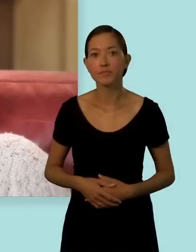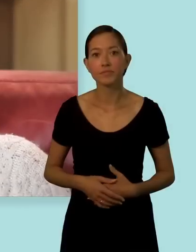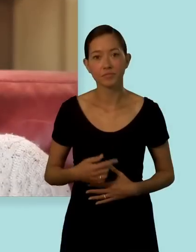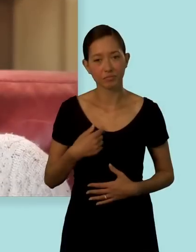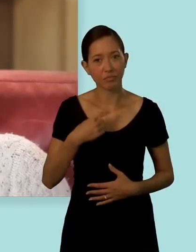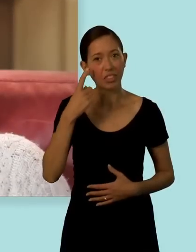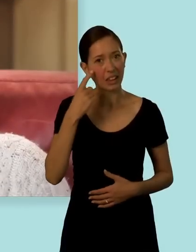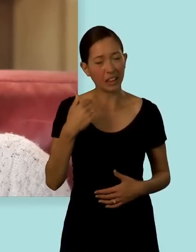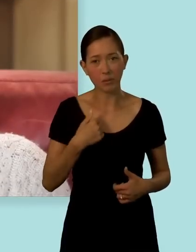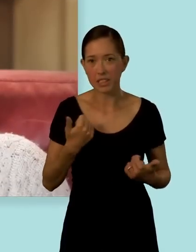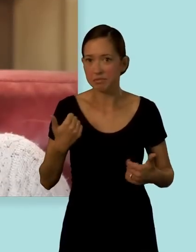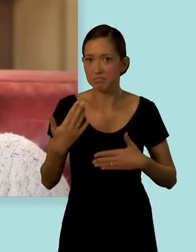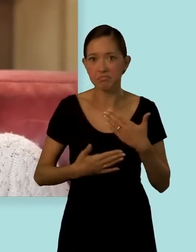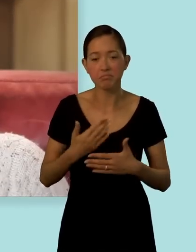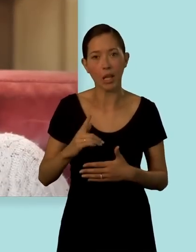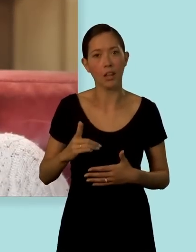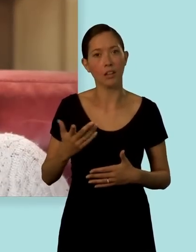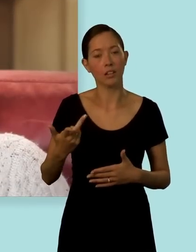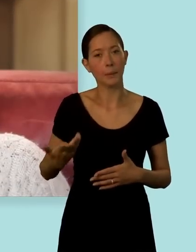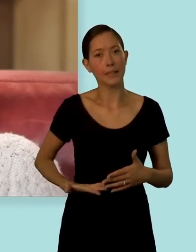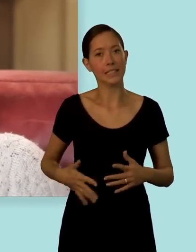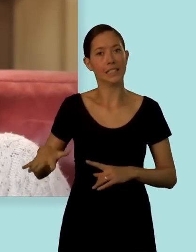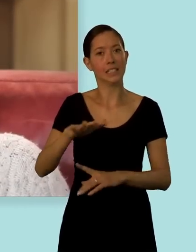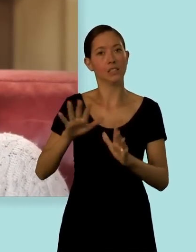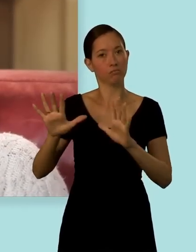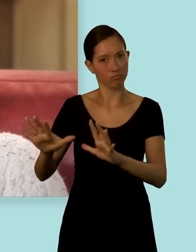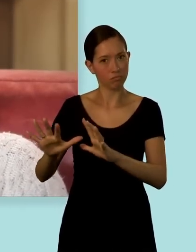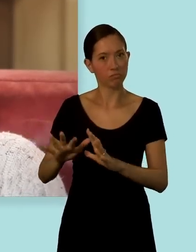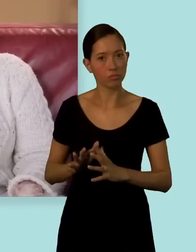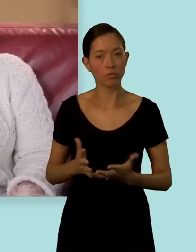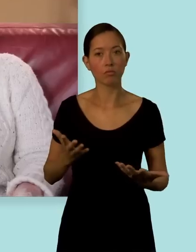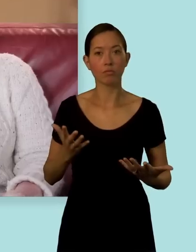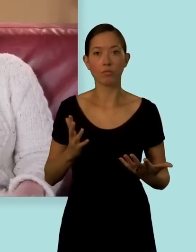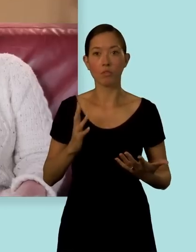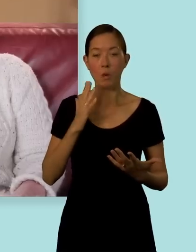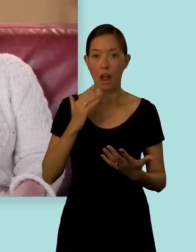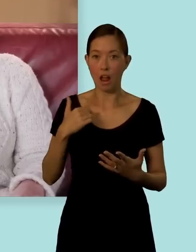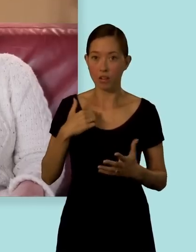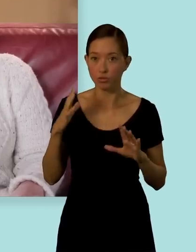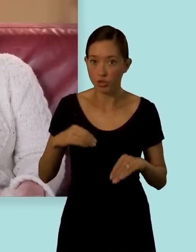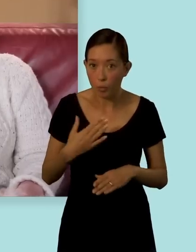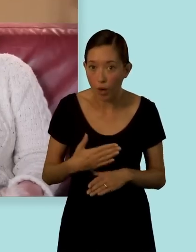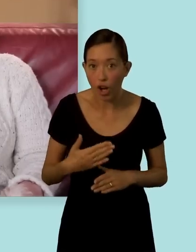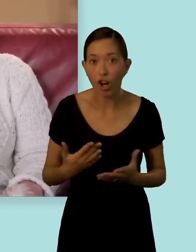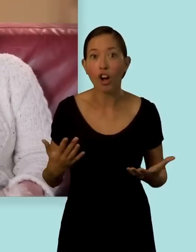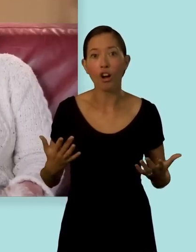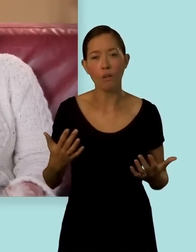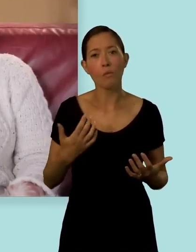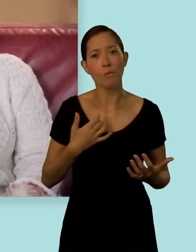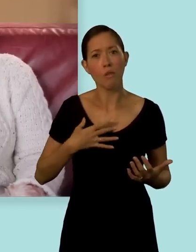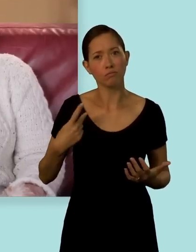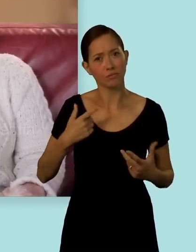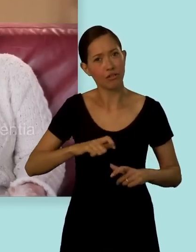I think we've pretty much taken care of the business side of things. It's really when do I stop working,